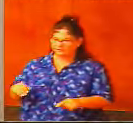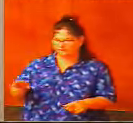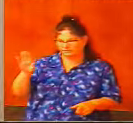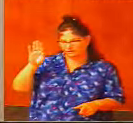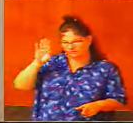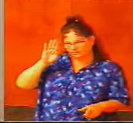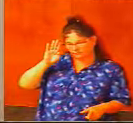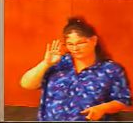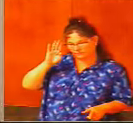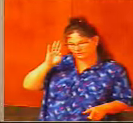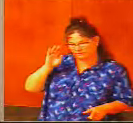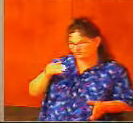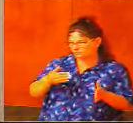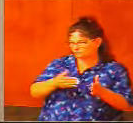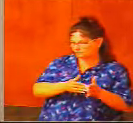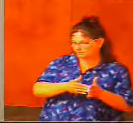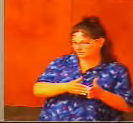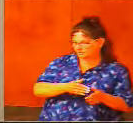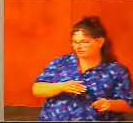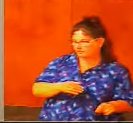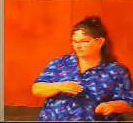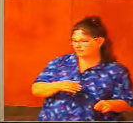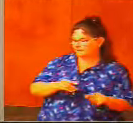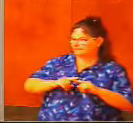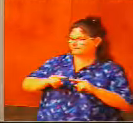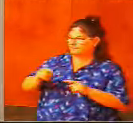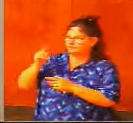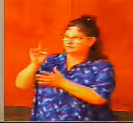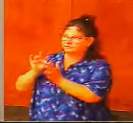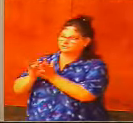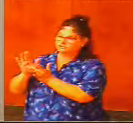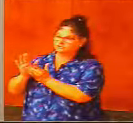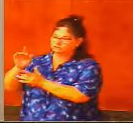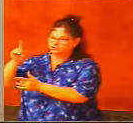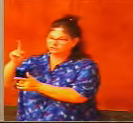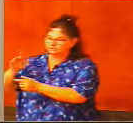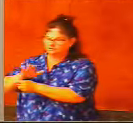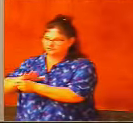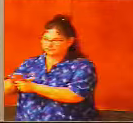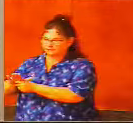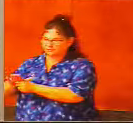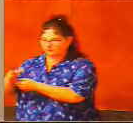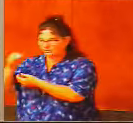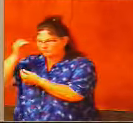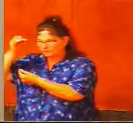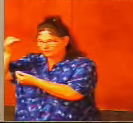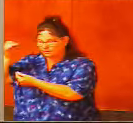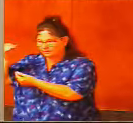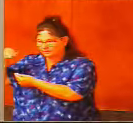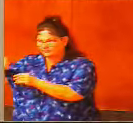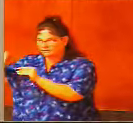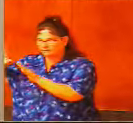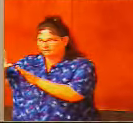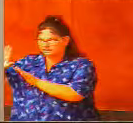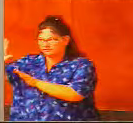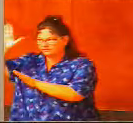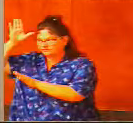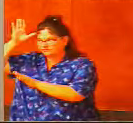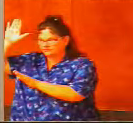Barabbas was a rebel, but Jesus was completely obedient and submissive to his Father's